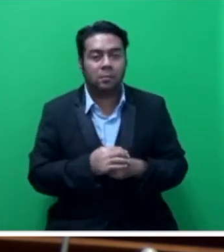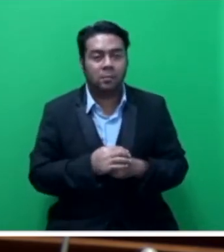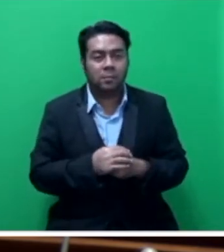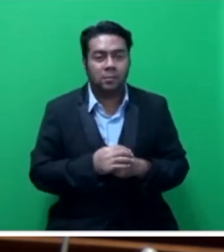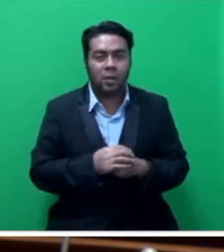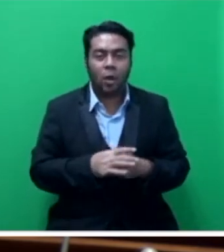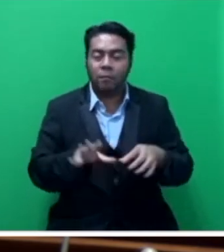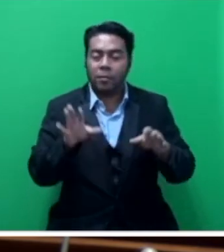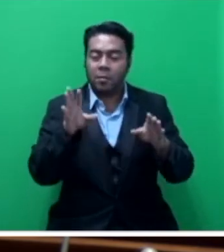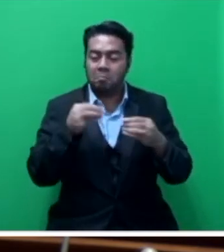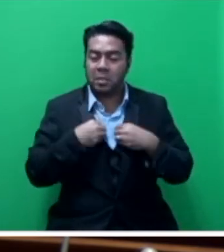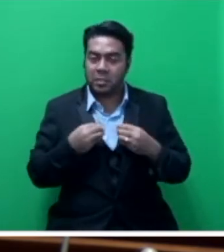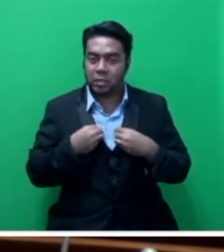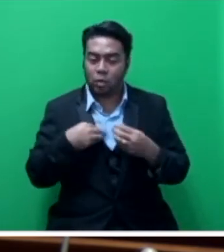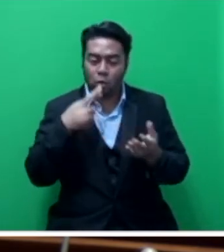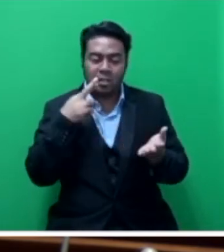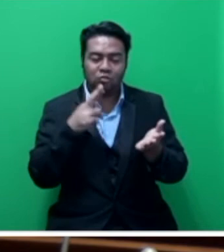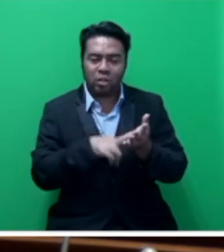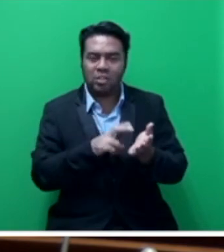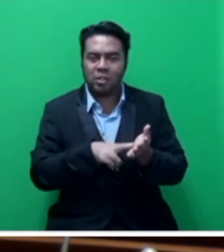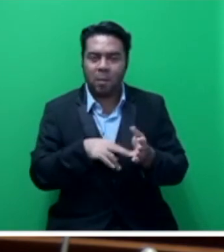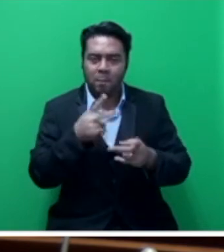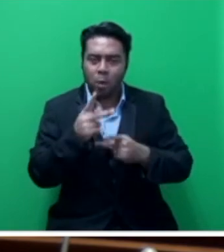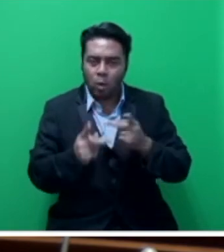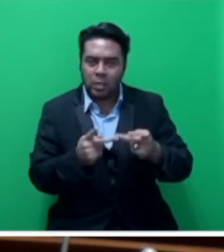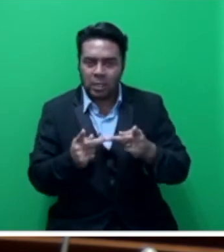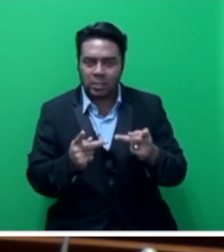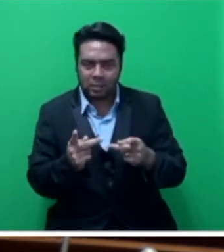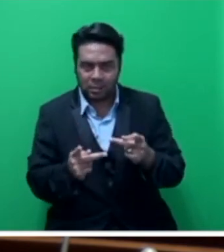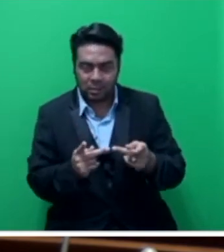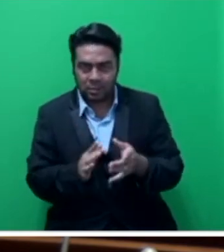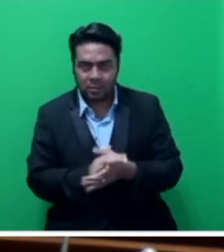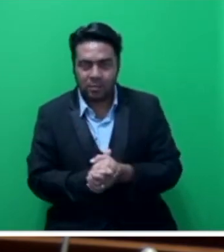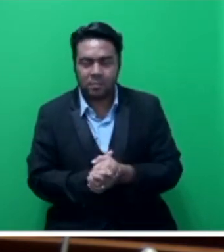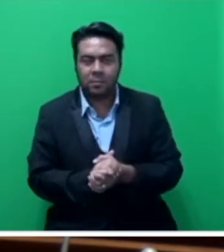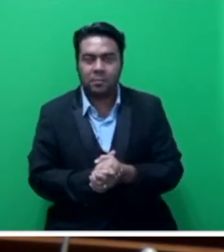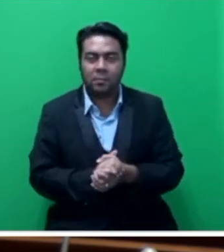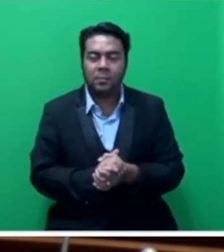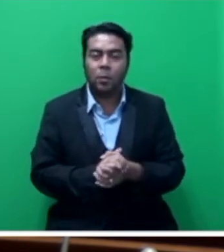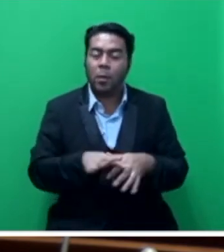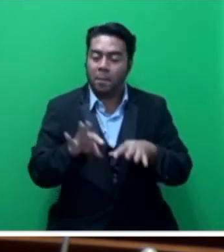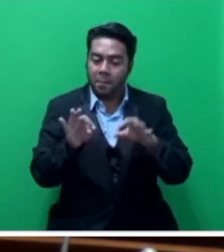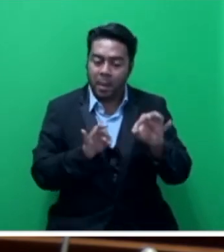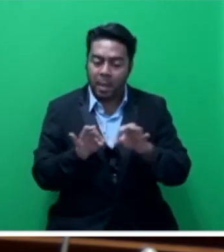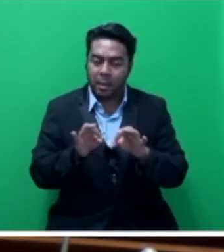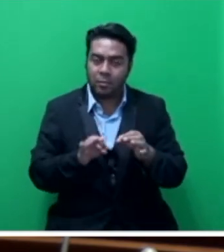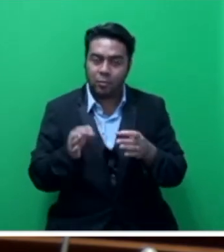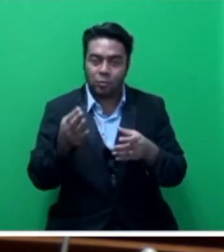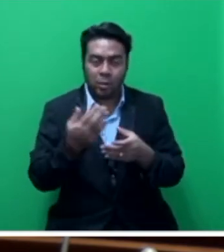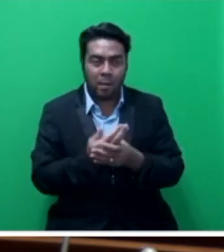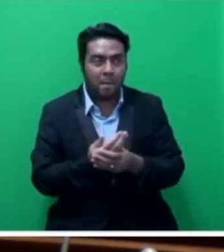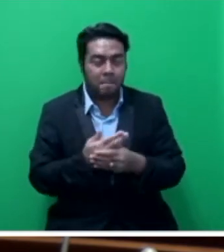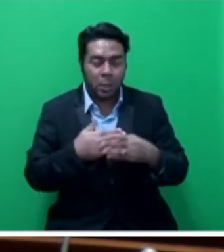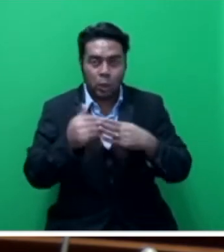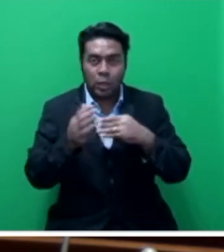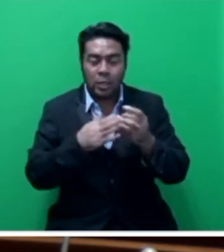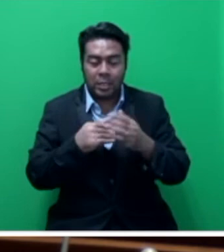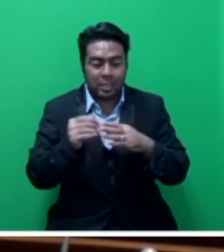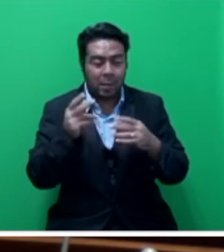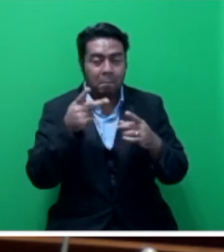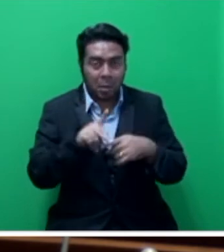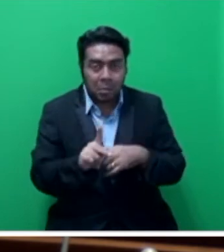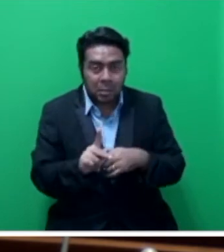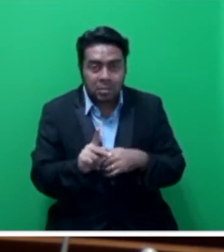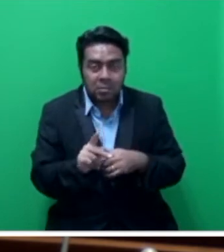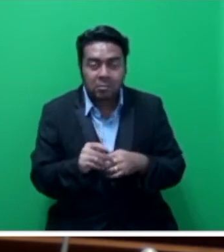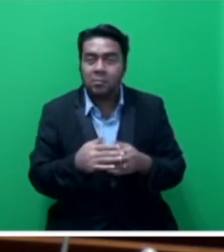business registration process, bringing tax registration online, with plans to digitalize the building permits process in 1 year. We've